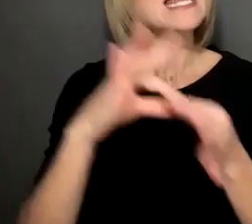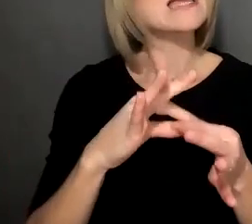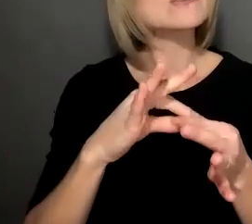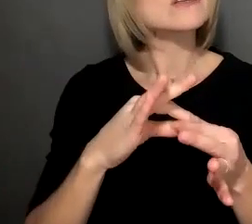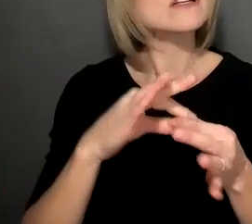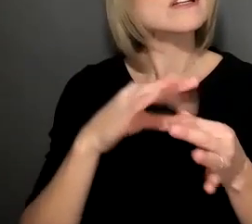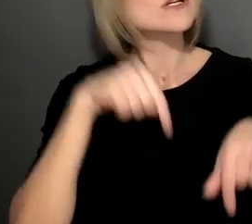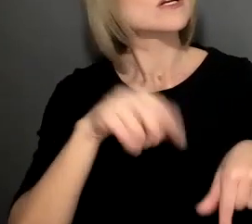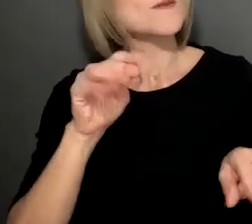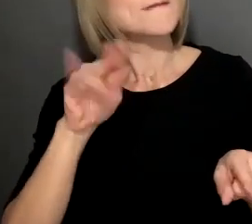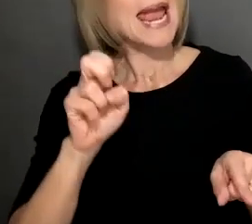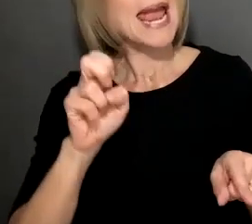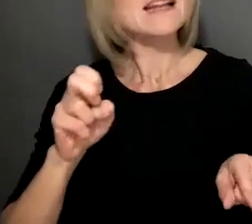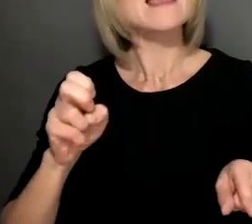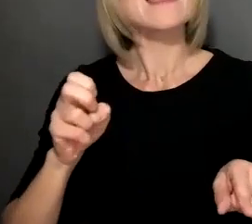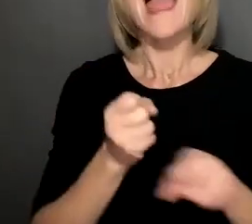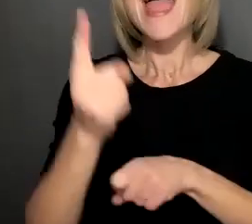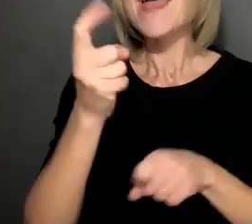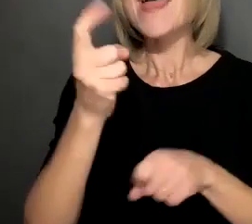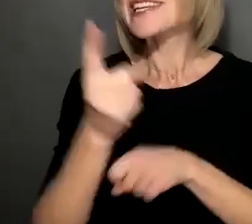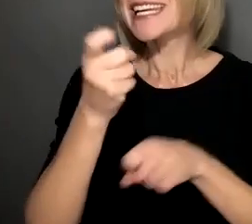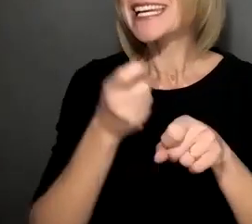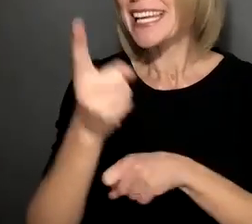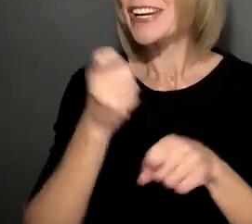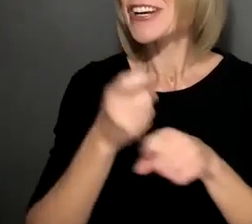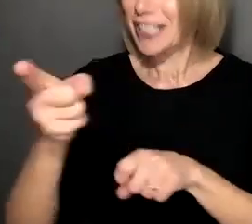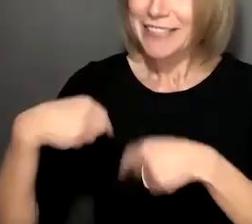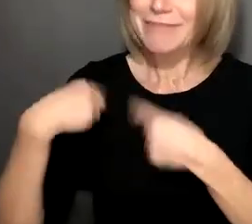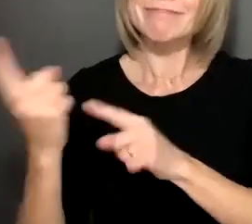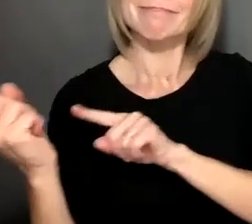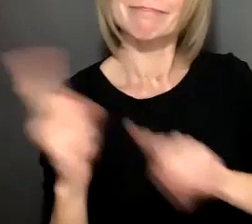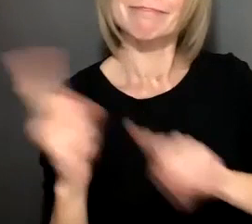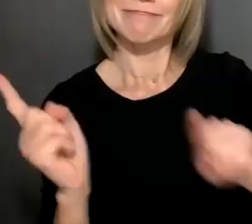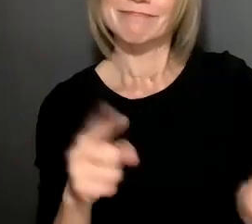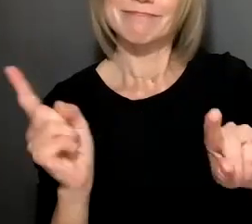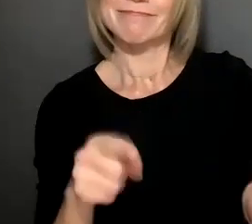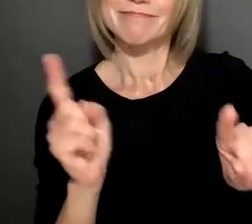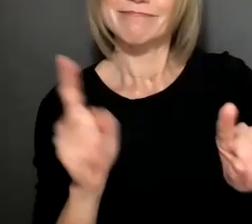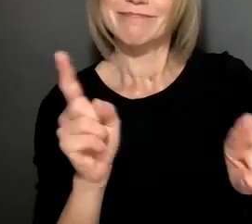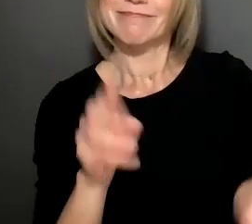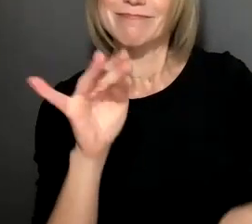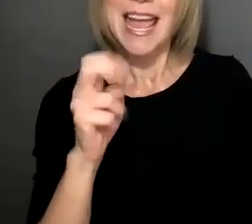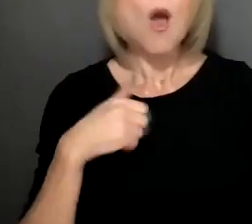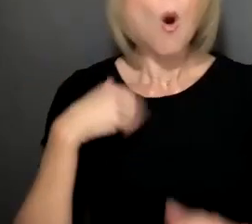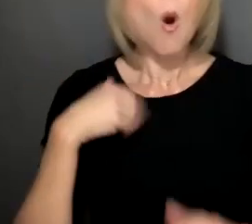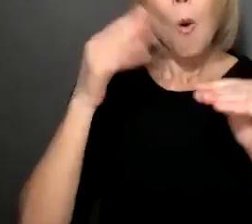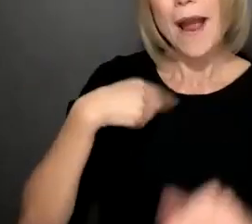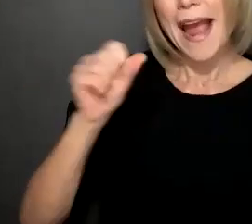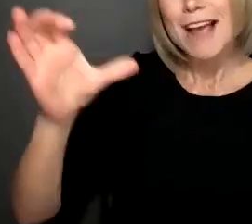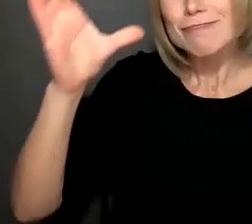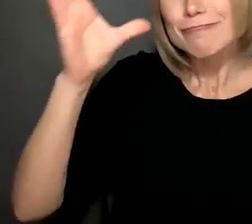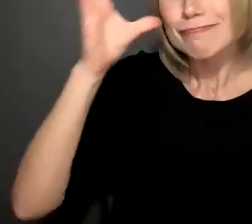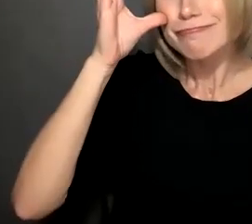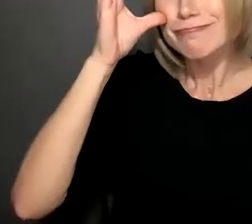his life. And I hope we get to hear more about that, as well as take many, many of your questions. So please welcome to our